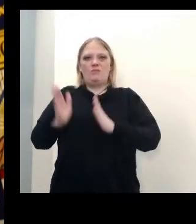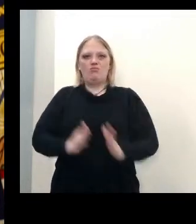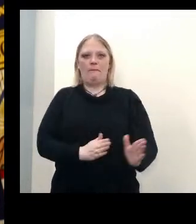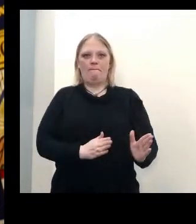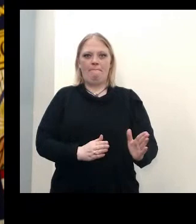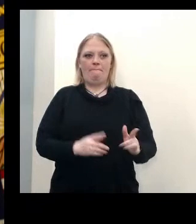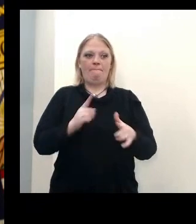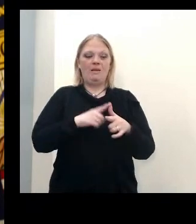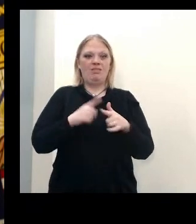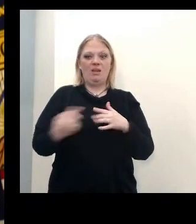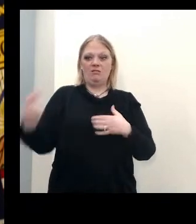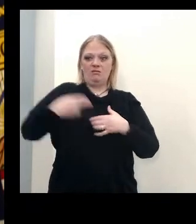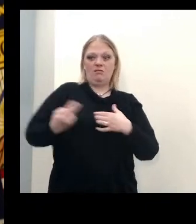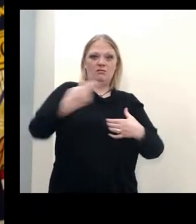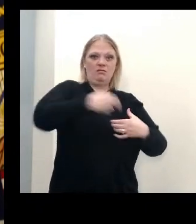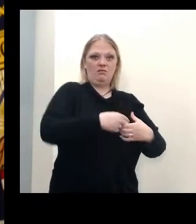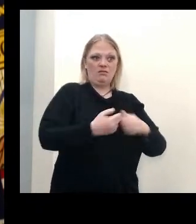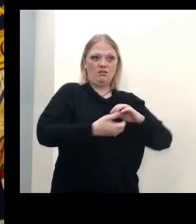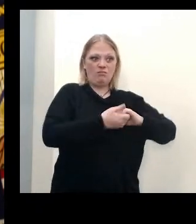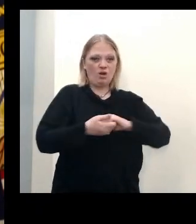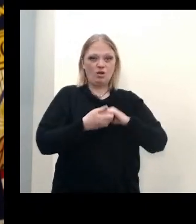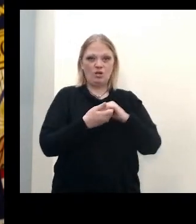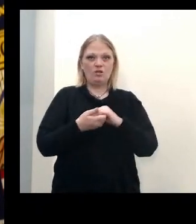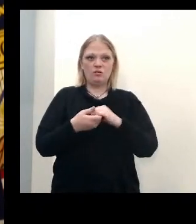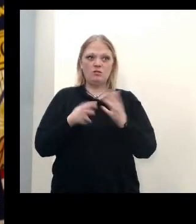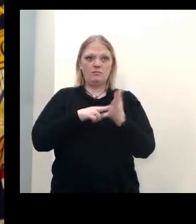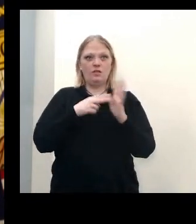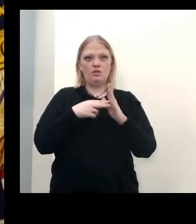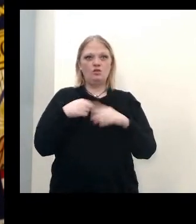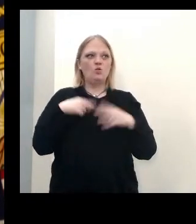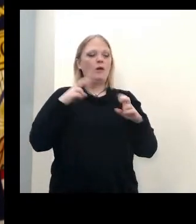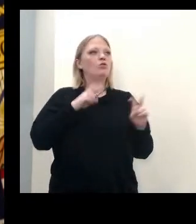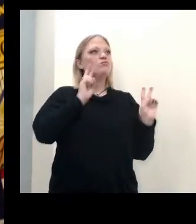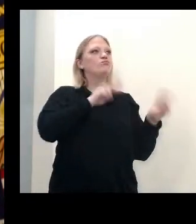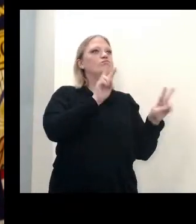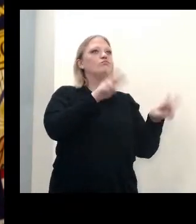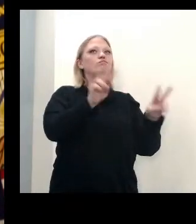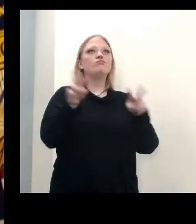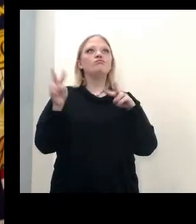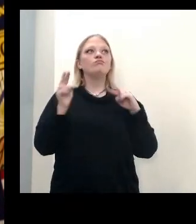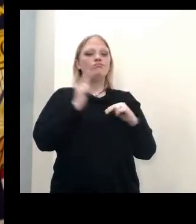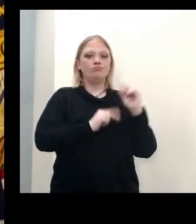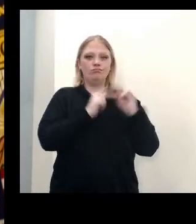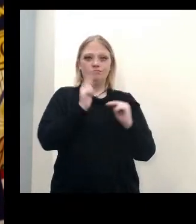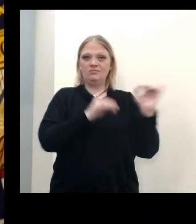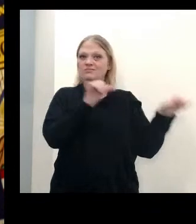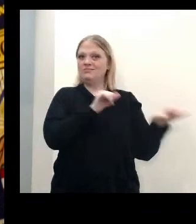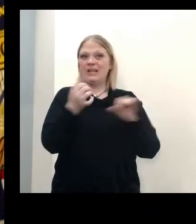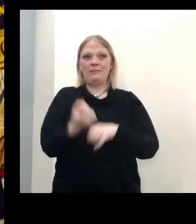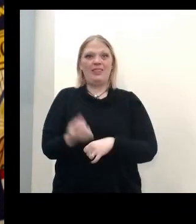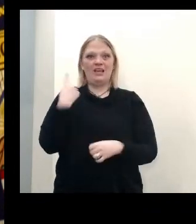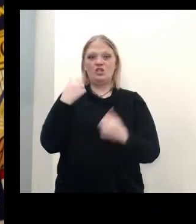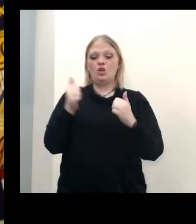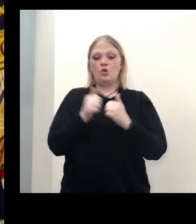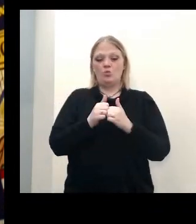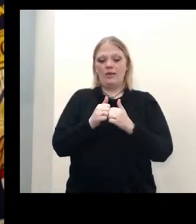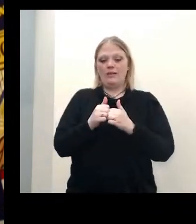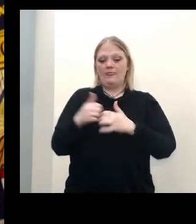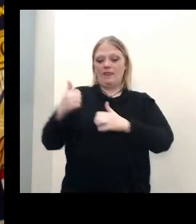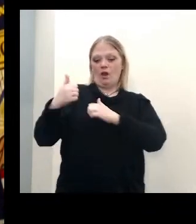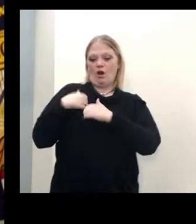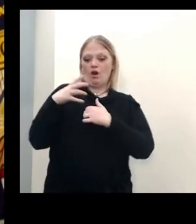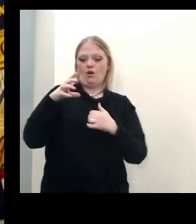in partners, you need to basically walk the facility. Like we did last year with the Army Corps of